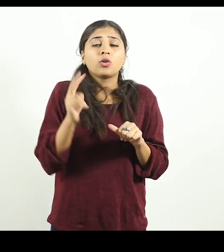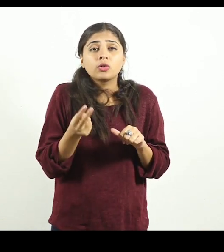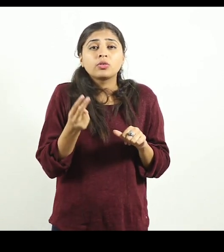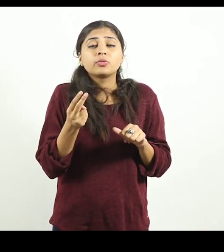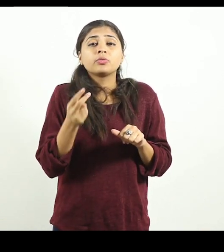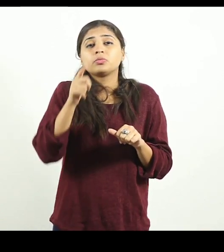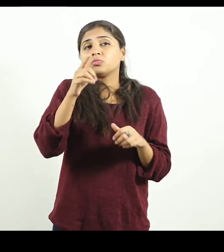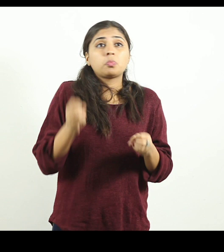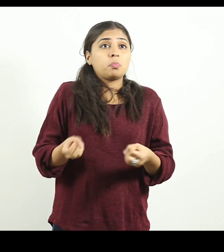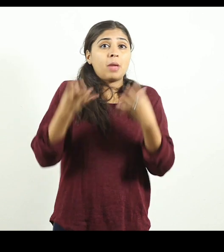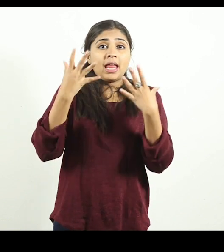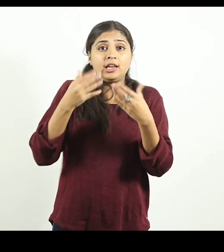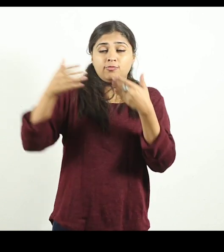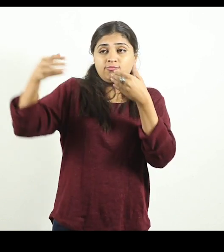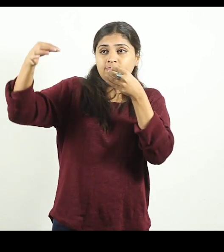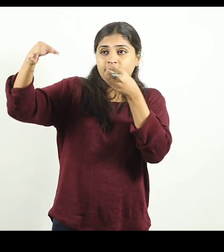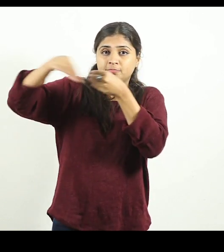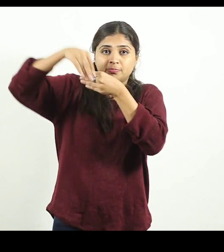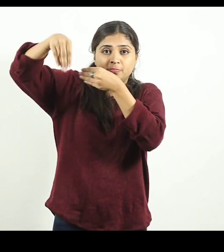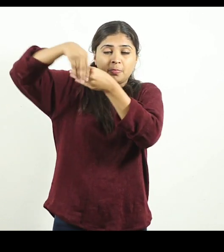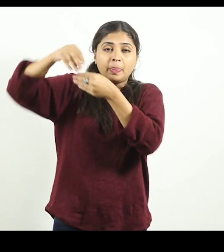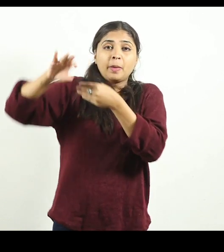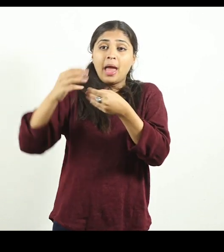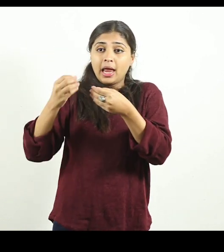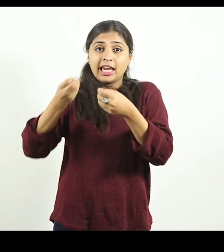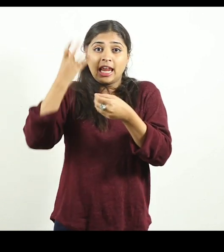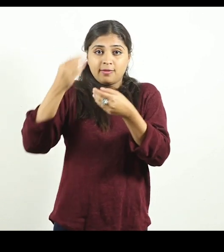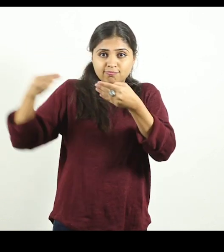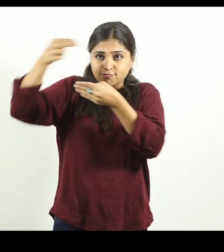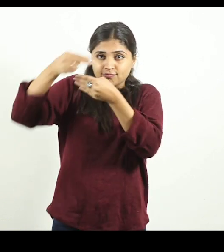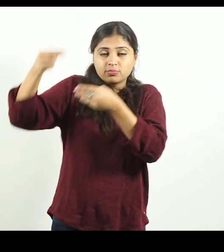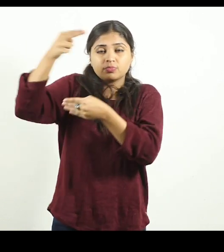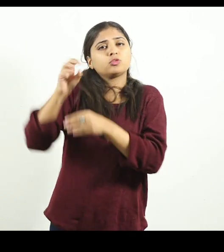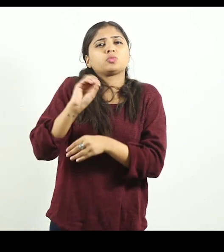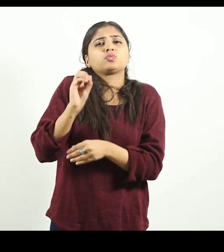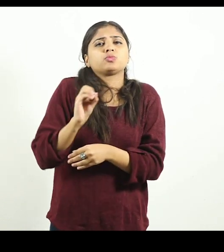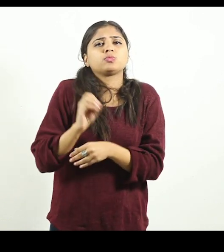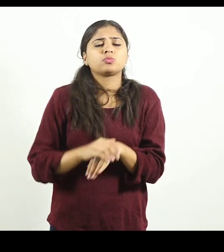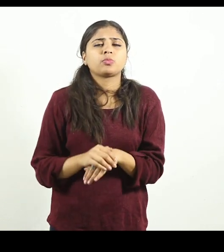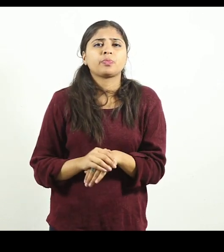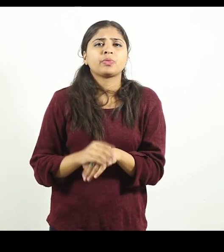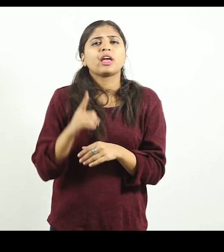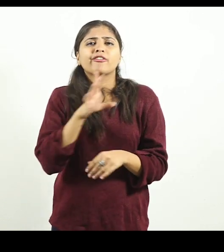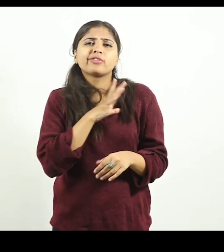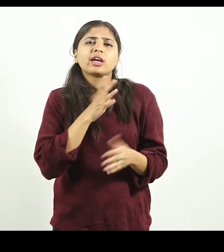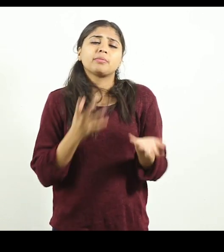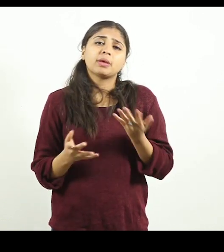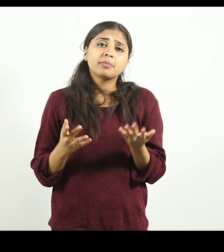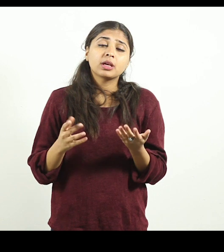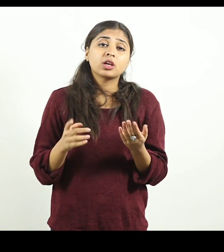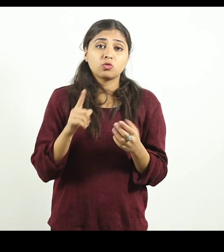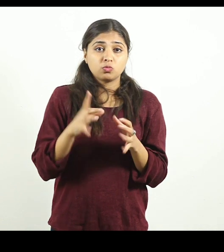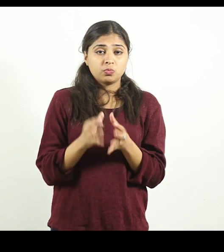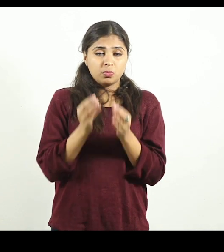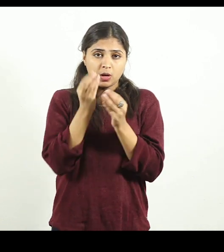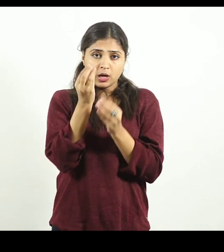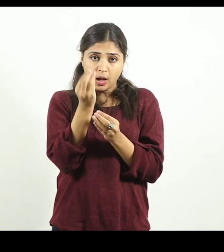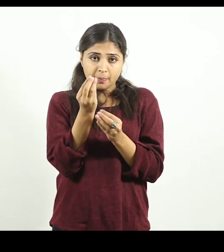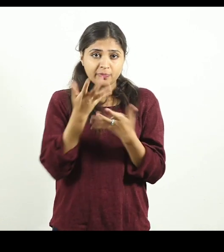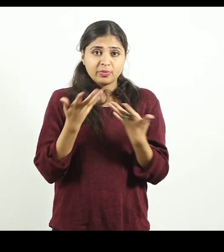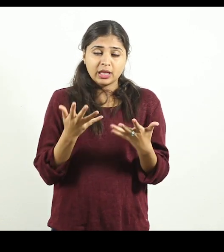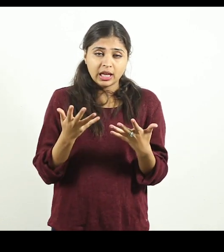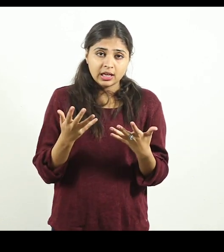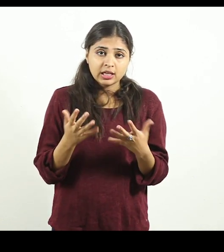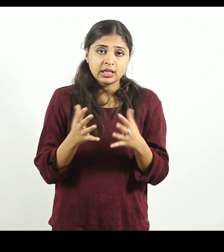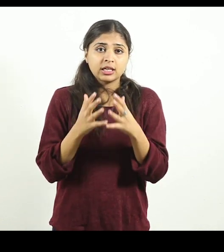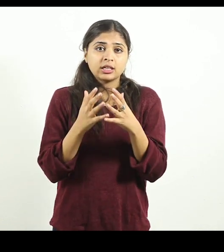data and if you don't have many attributes against each piece of data. It may be fine